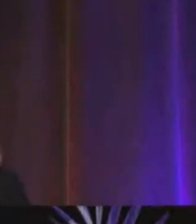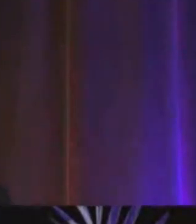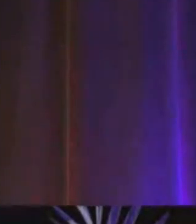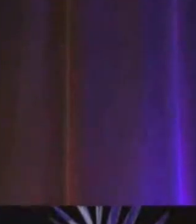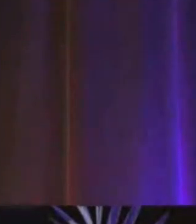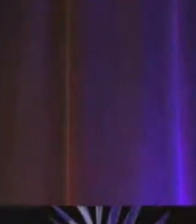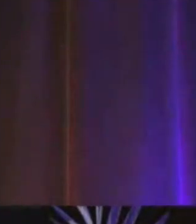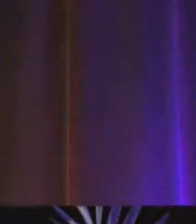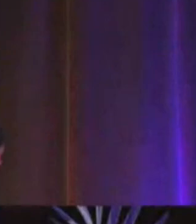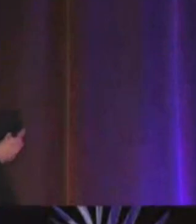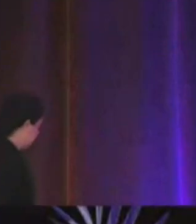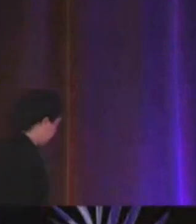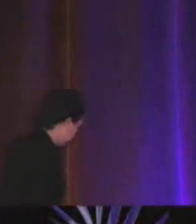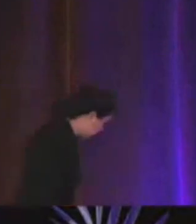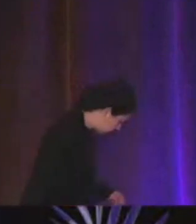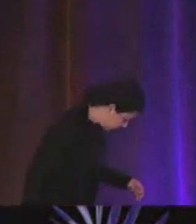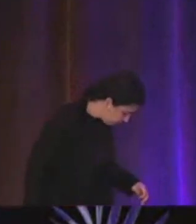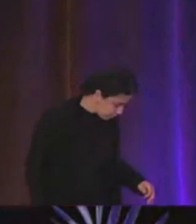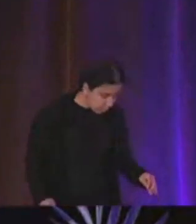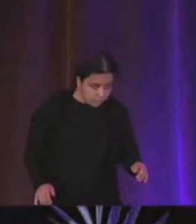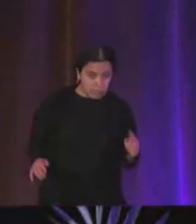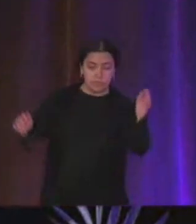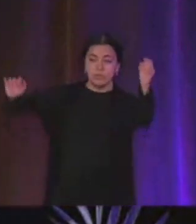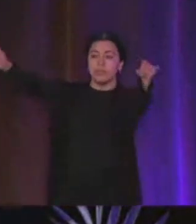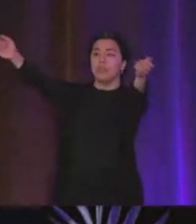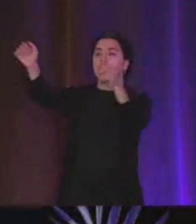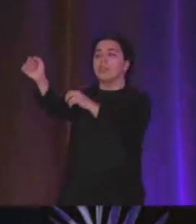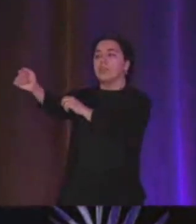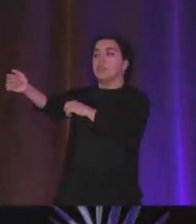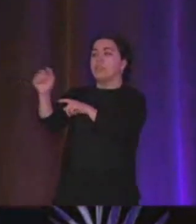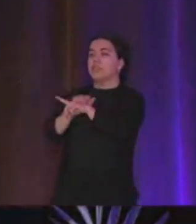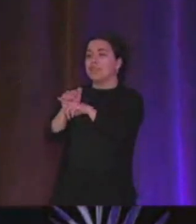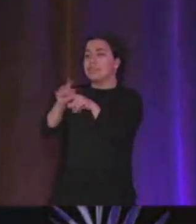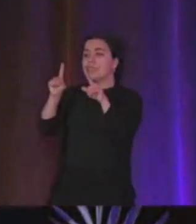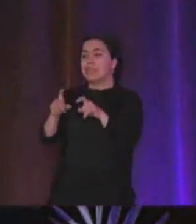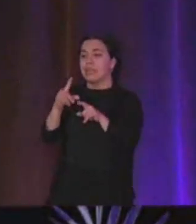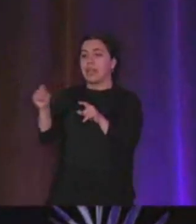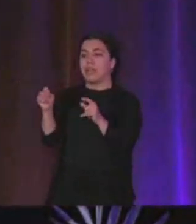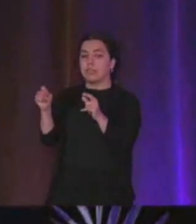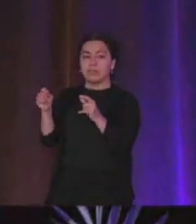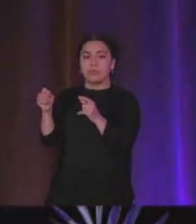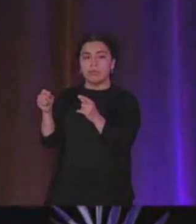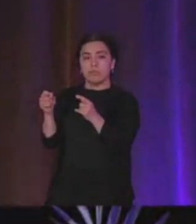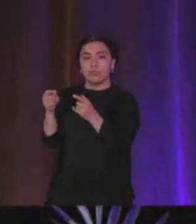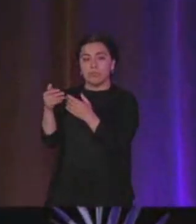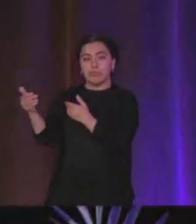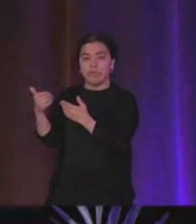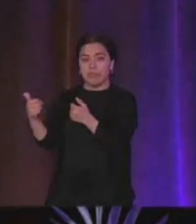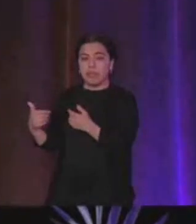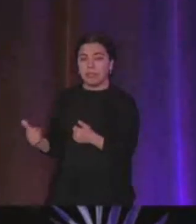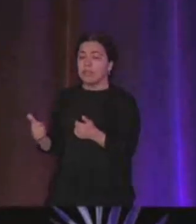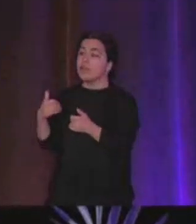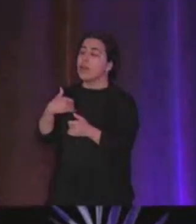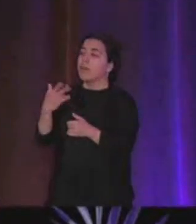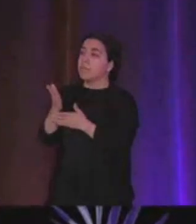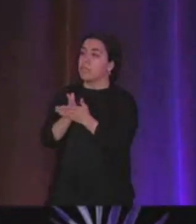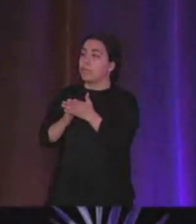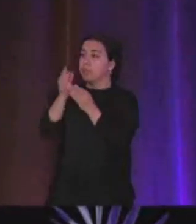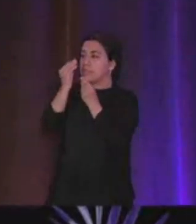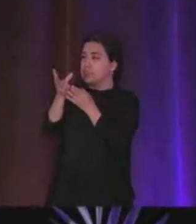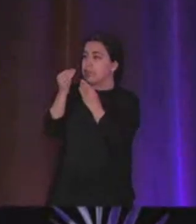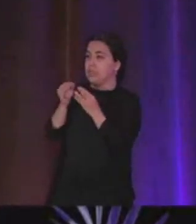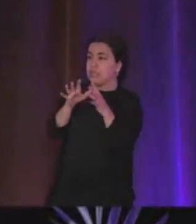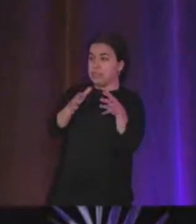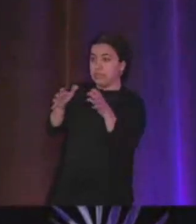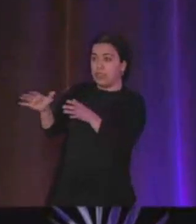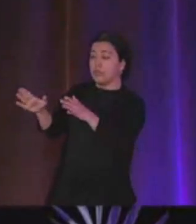is, so there will be some, in the entire data set, there will be some part of the data set which your model will use to train and learn from. And